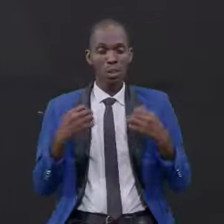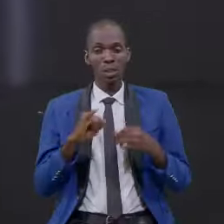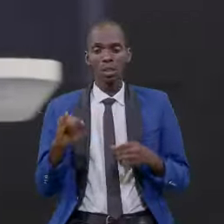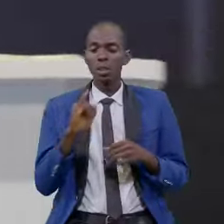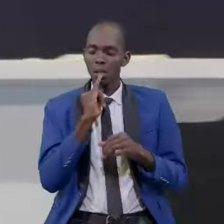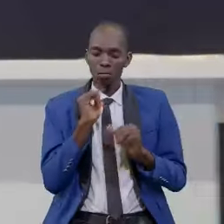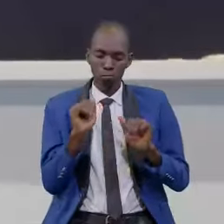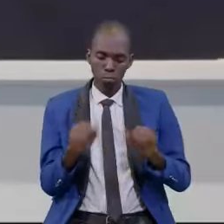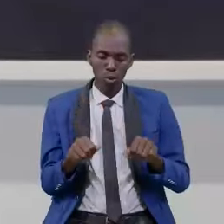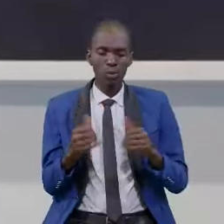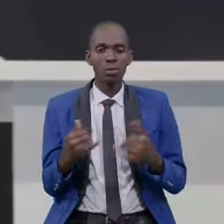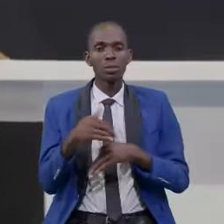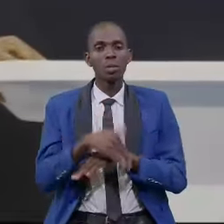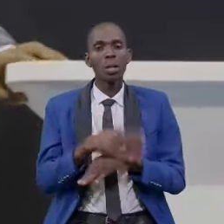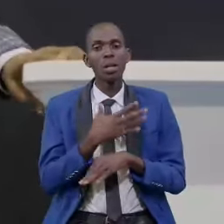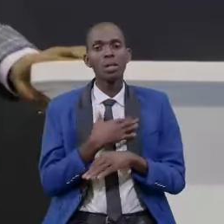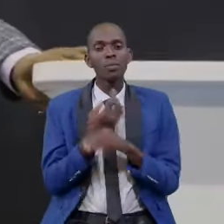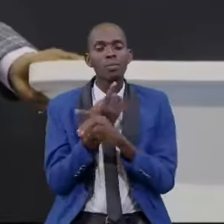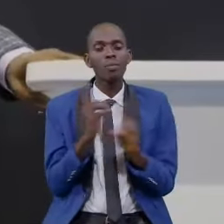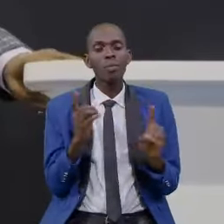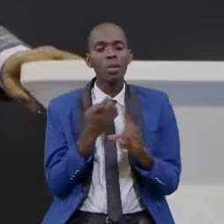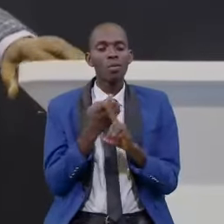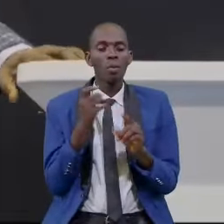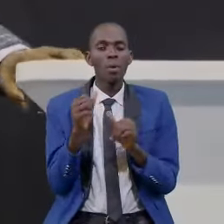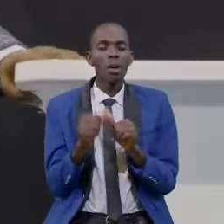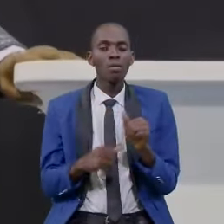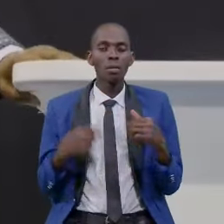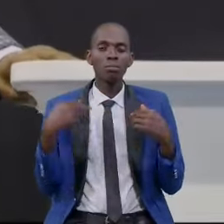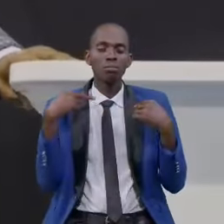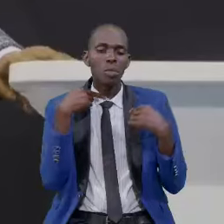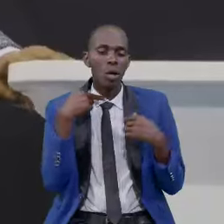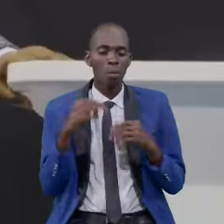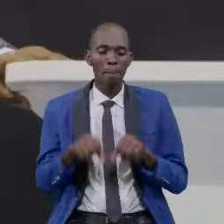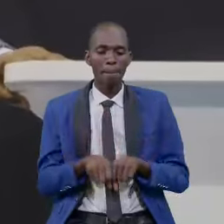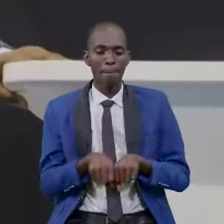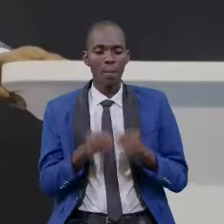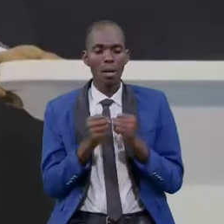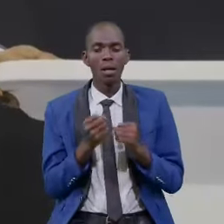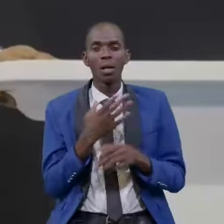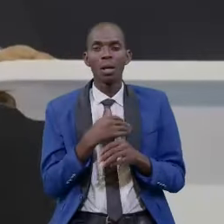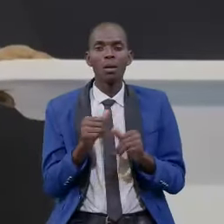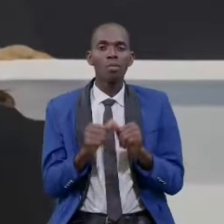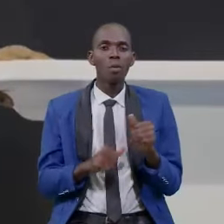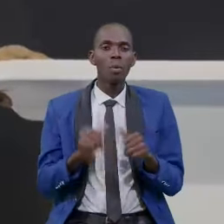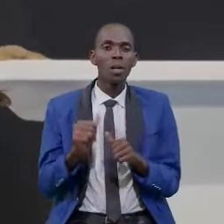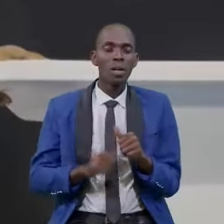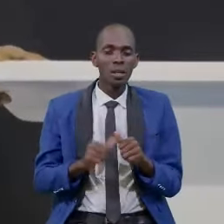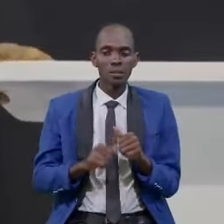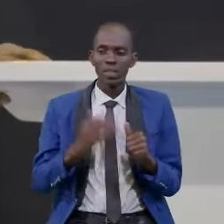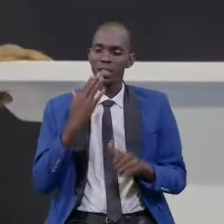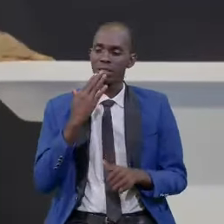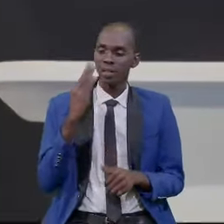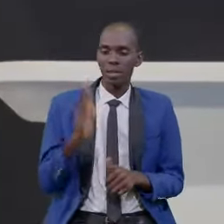And deliverance from every yoke broken and from every evil power,